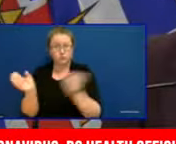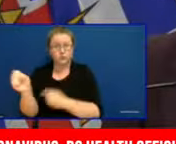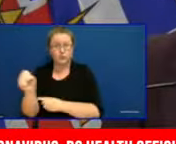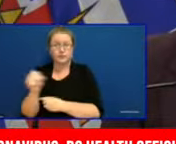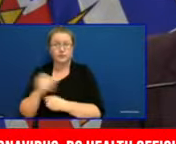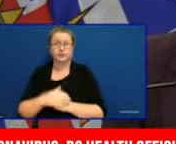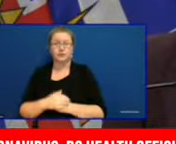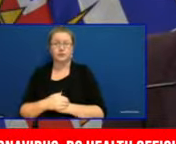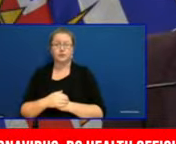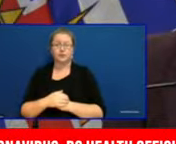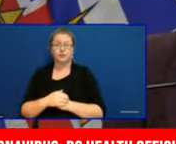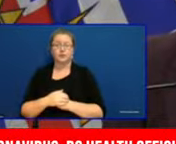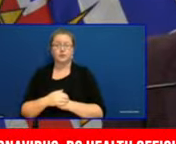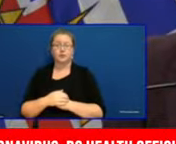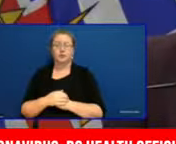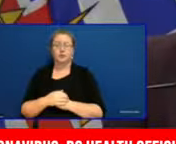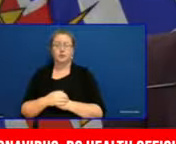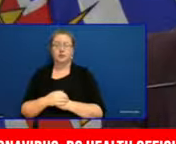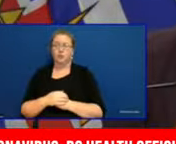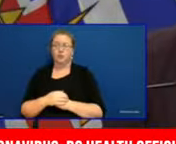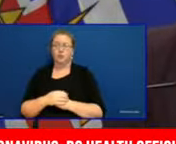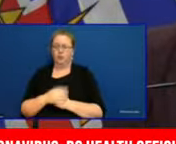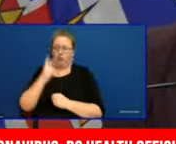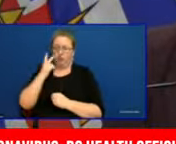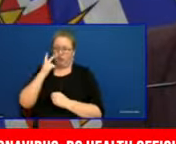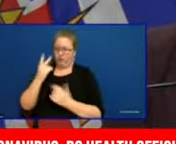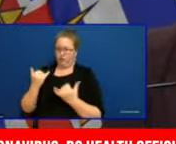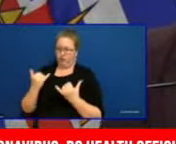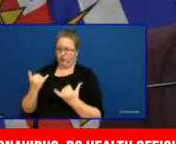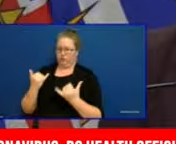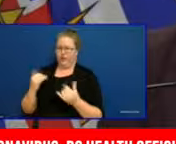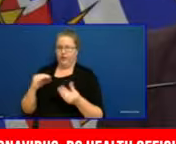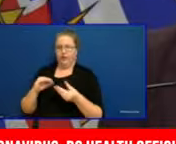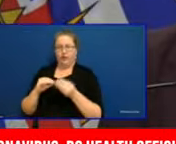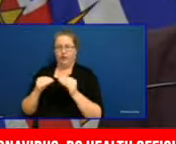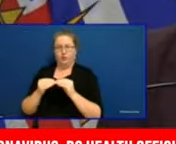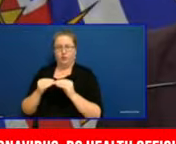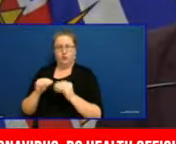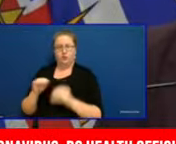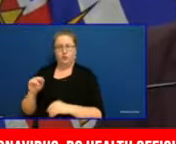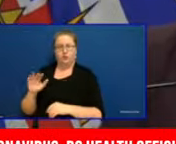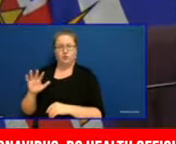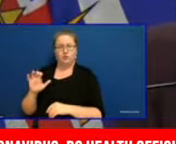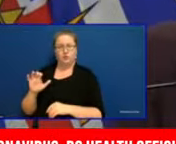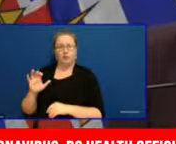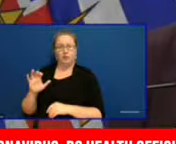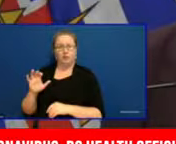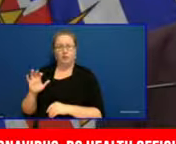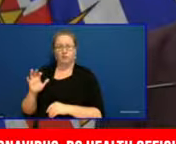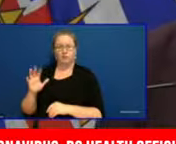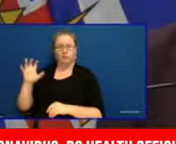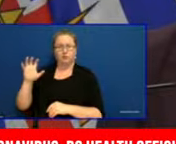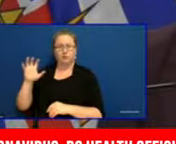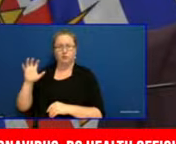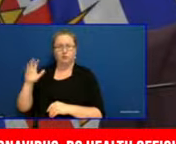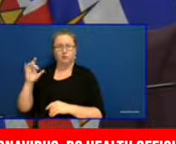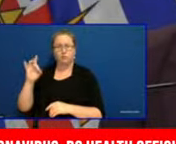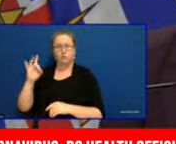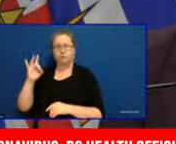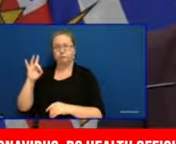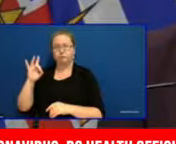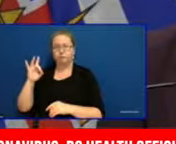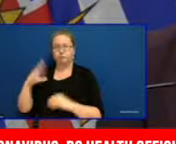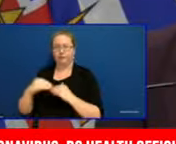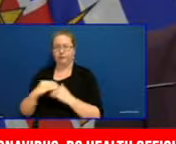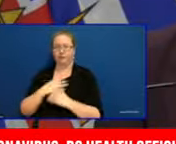take action now. I don't expect, what we're seeing today and yesterday, numbers that make me slightly